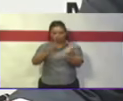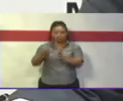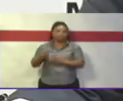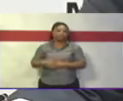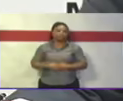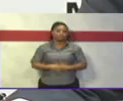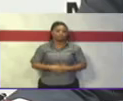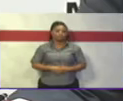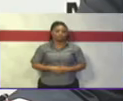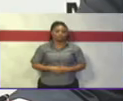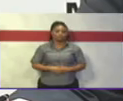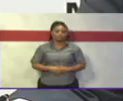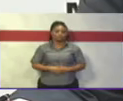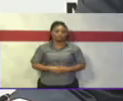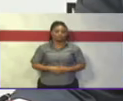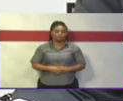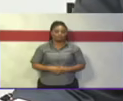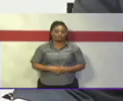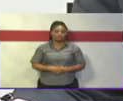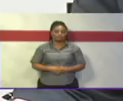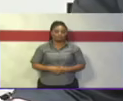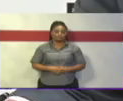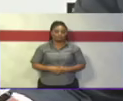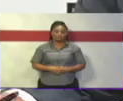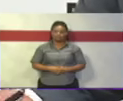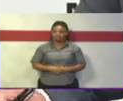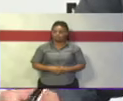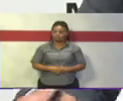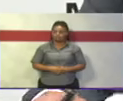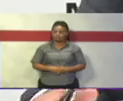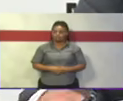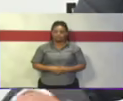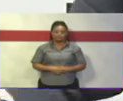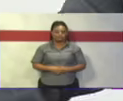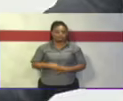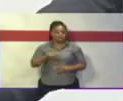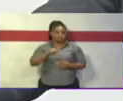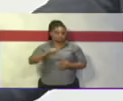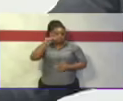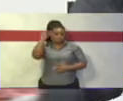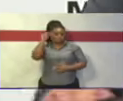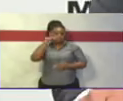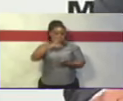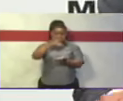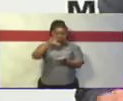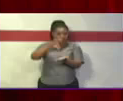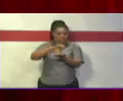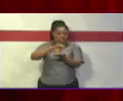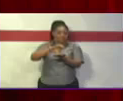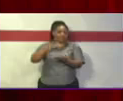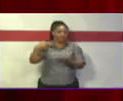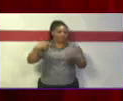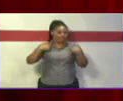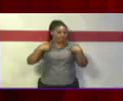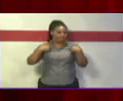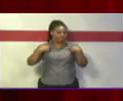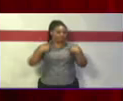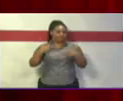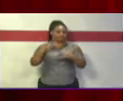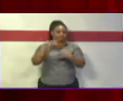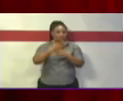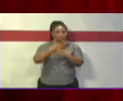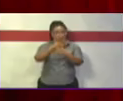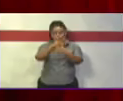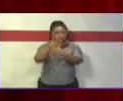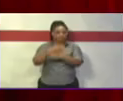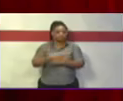Central experience. So, Mr. Thomas? Yeah, at North Central, we have between 60, cumulatively between doctors and nurses, between 60